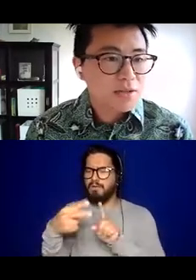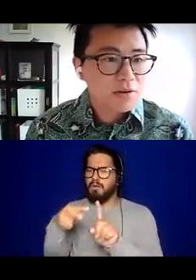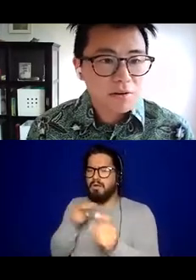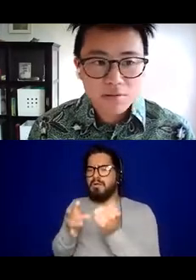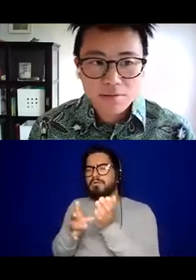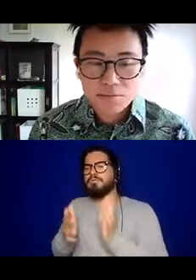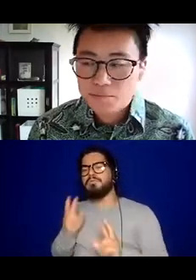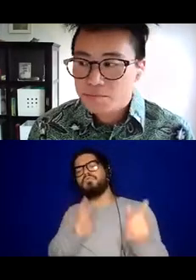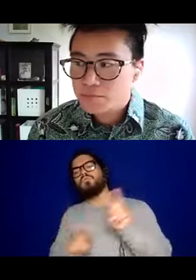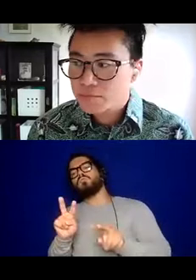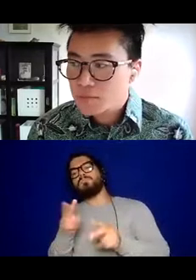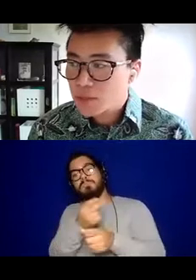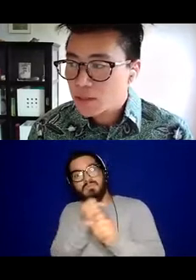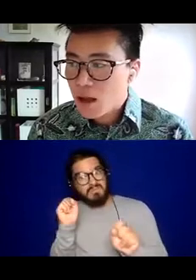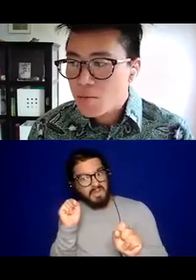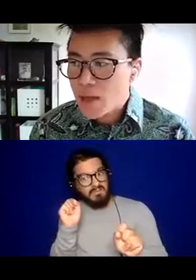look secure?